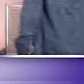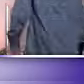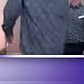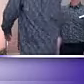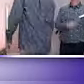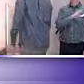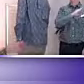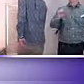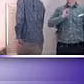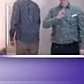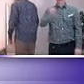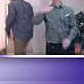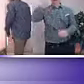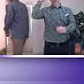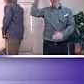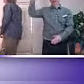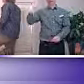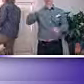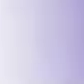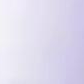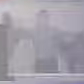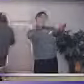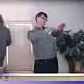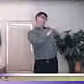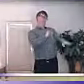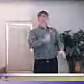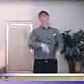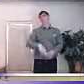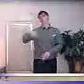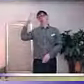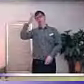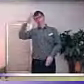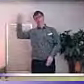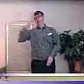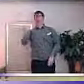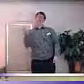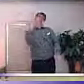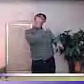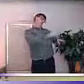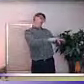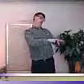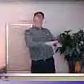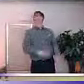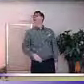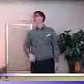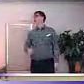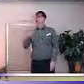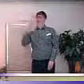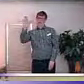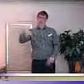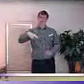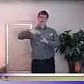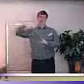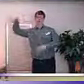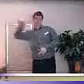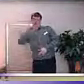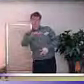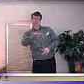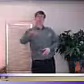As I know right now, for we know in this moment that infinite